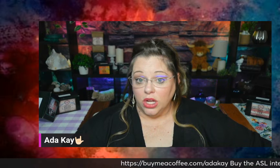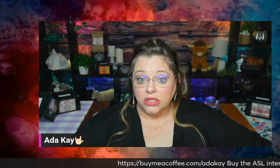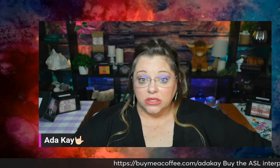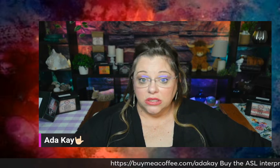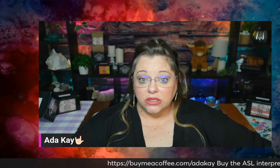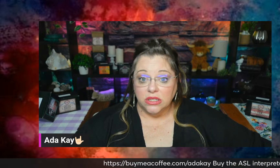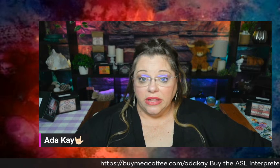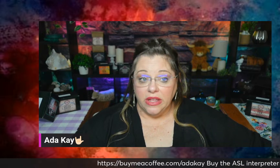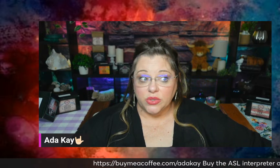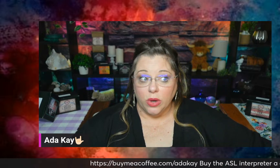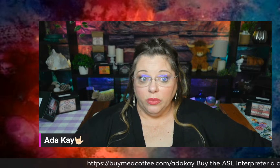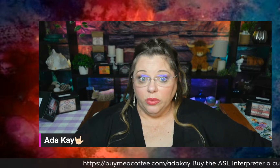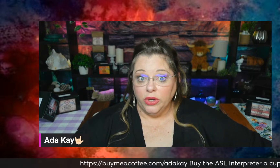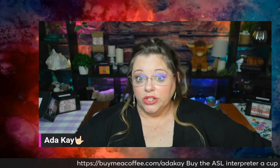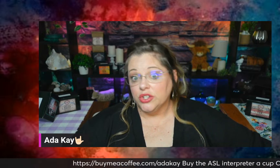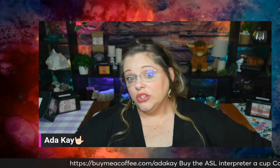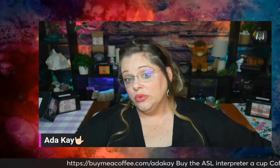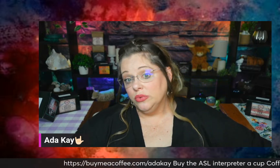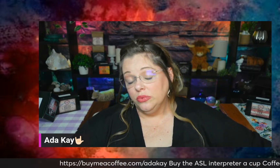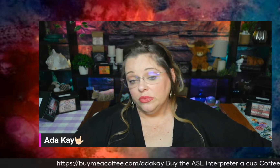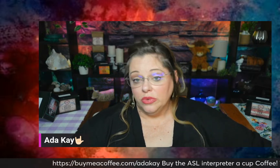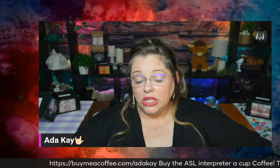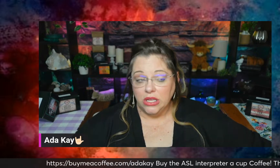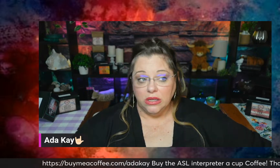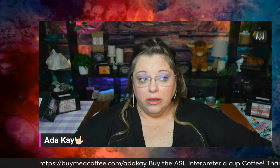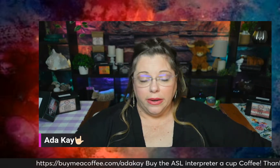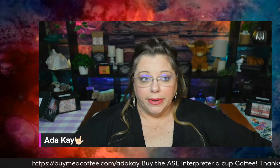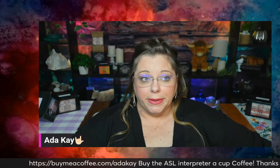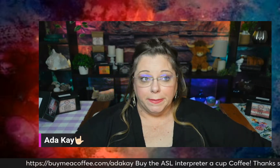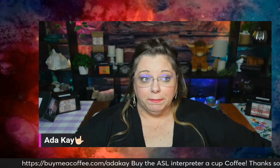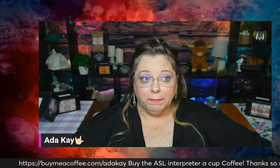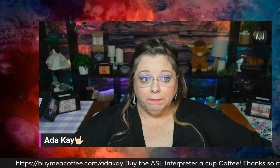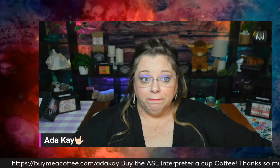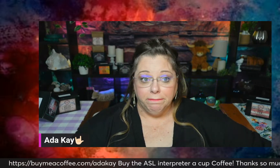It was. And that's why we went to the